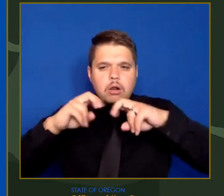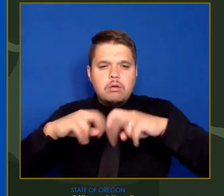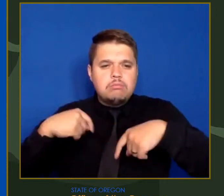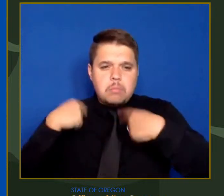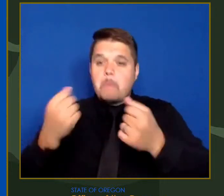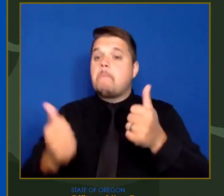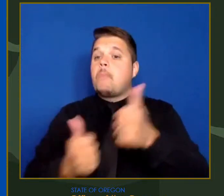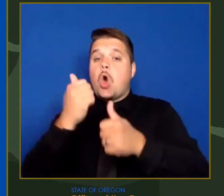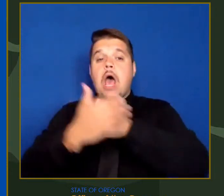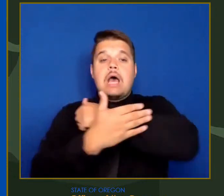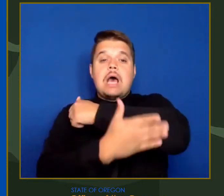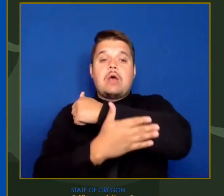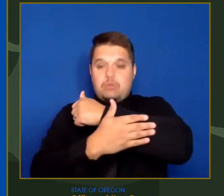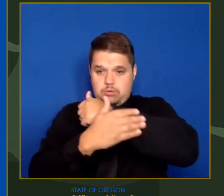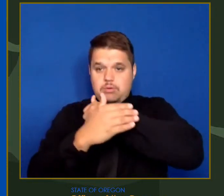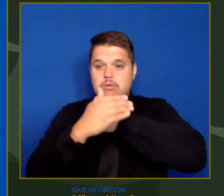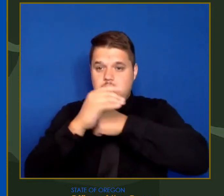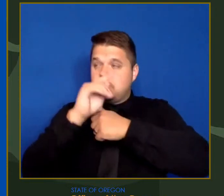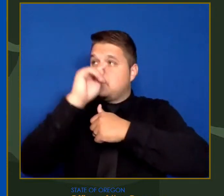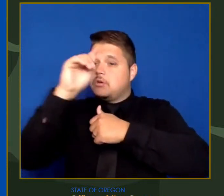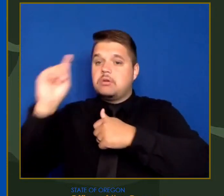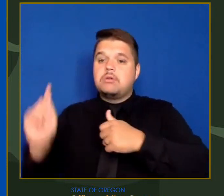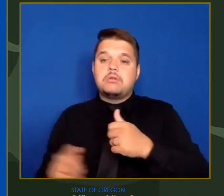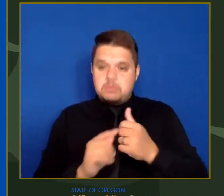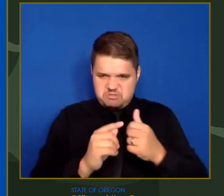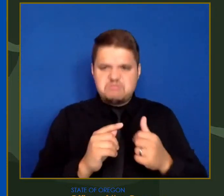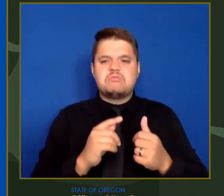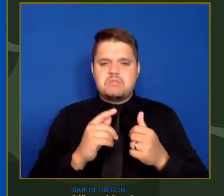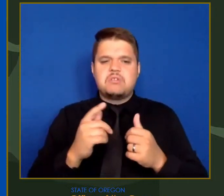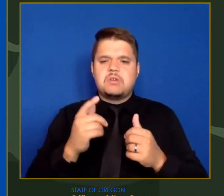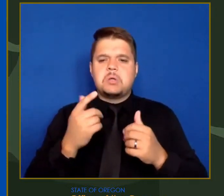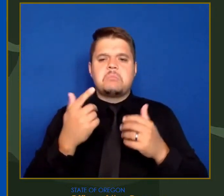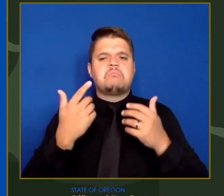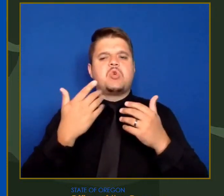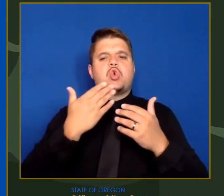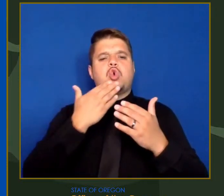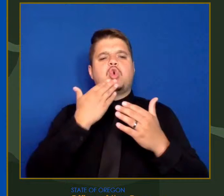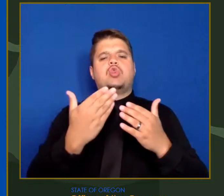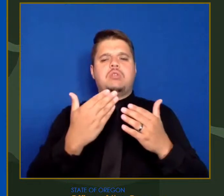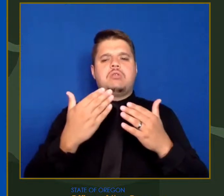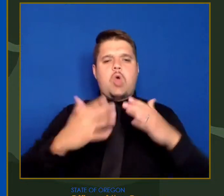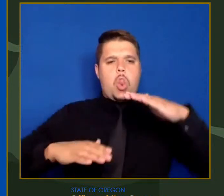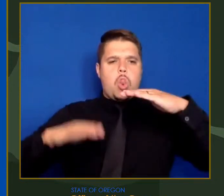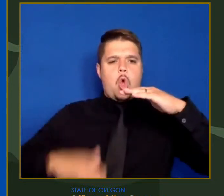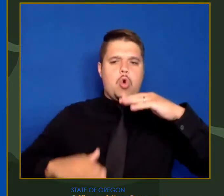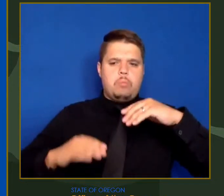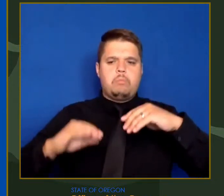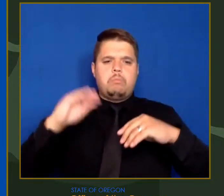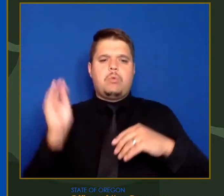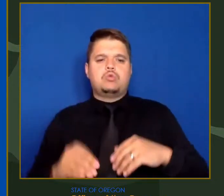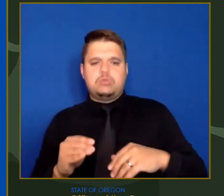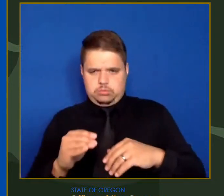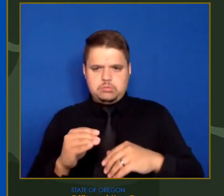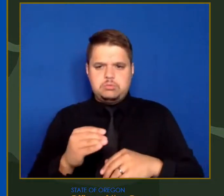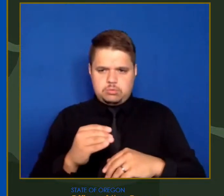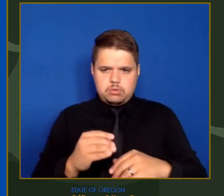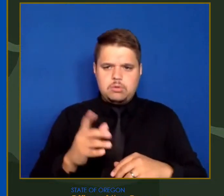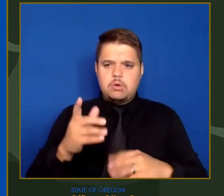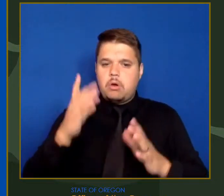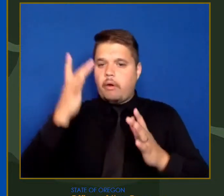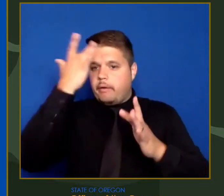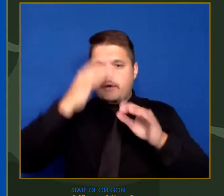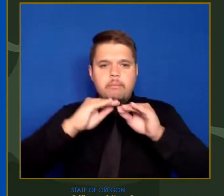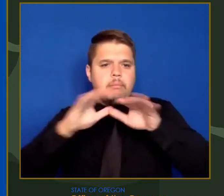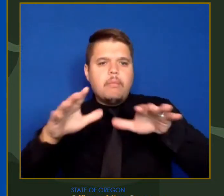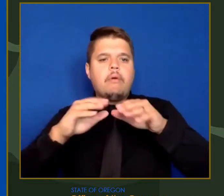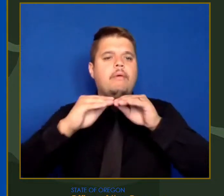amongst adults also tend to have lower than median infection rates. Those counties include most counties that have topped the 65% threshold